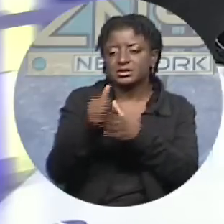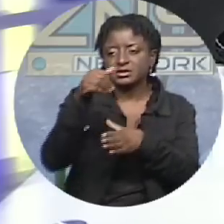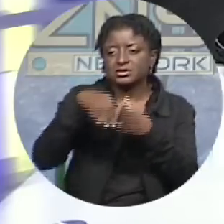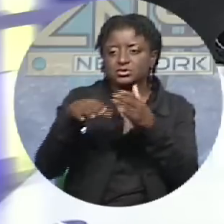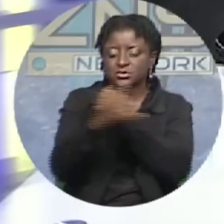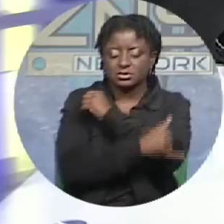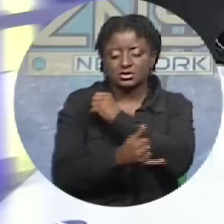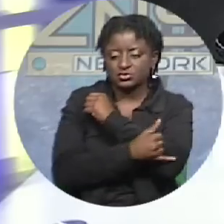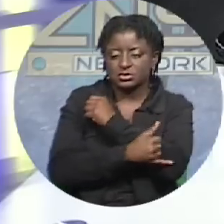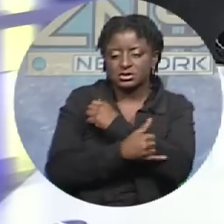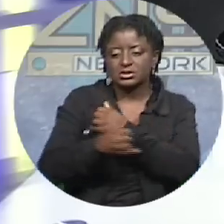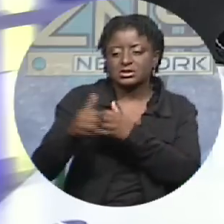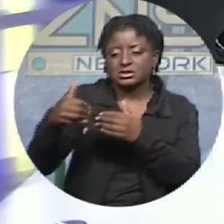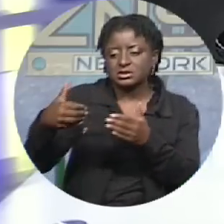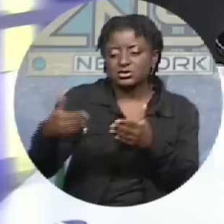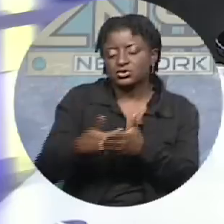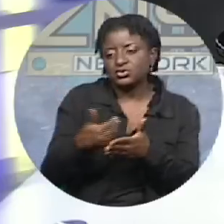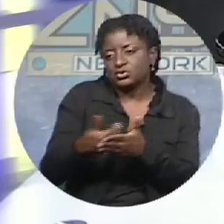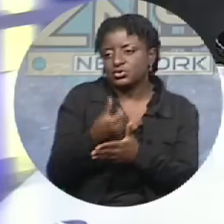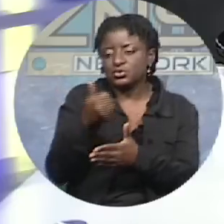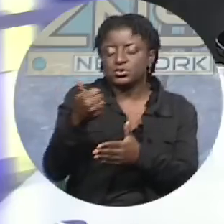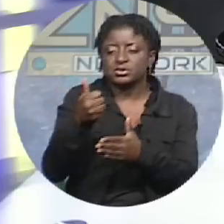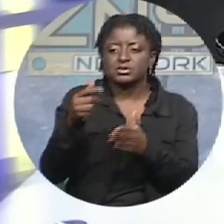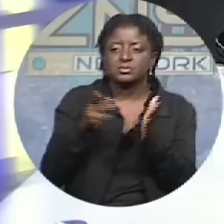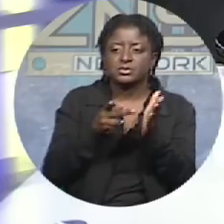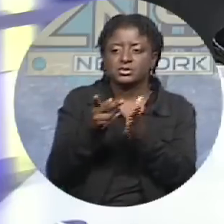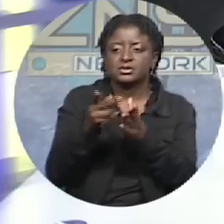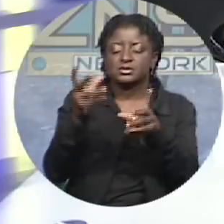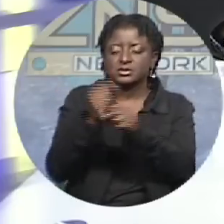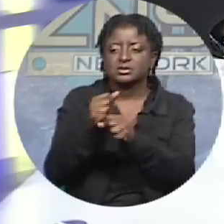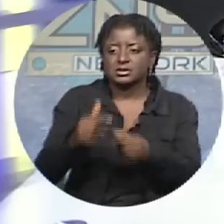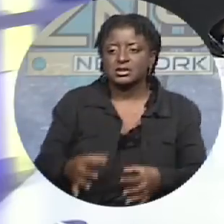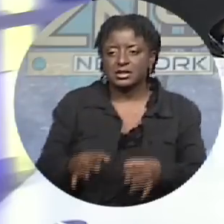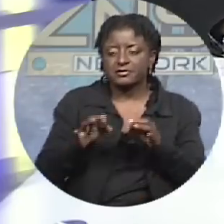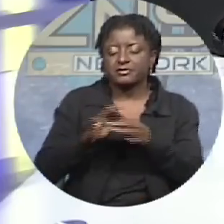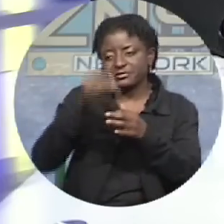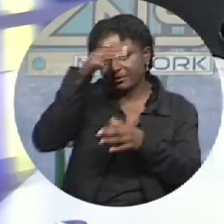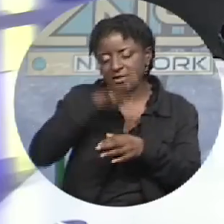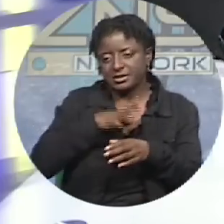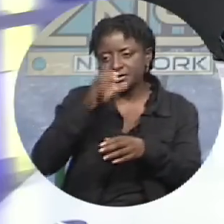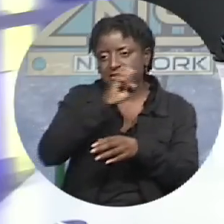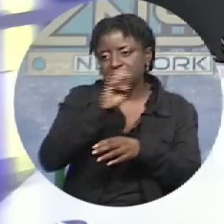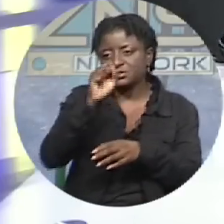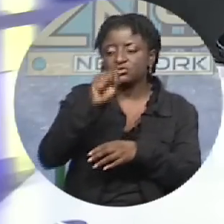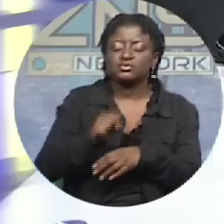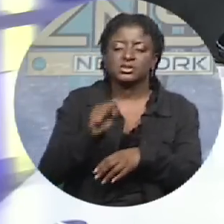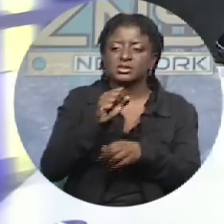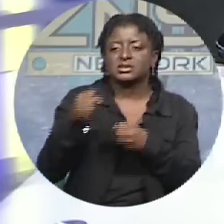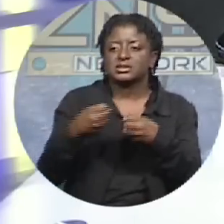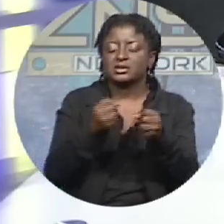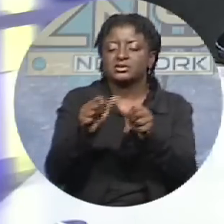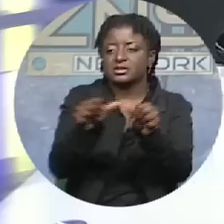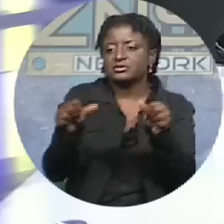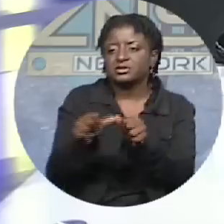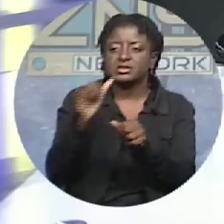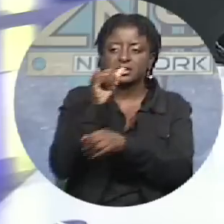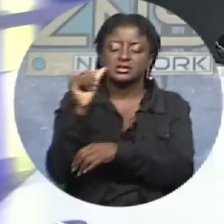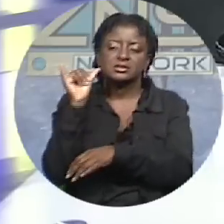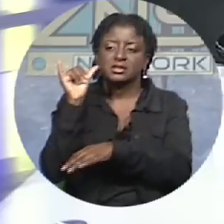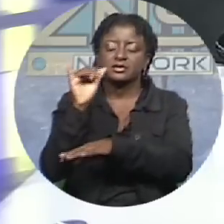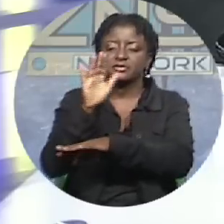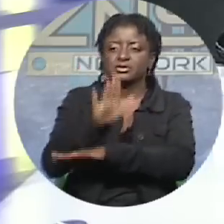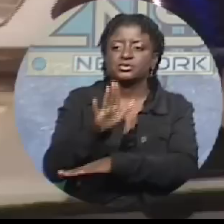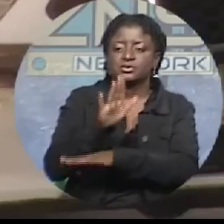murder, which claimed the life of a man in the East Street South area yesterday afternoon. Our Janae Noel Ferguson has all the details in tonight's